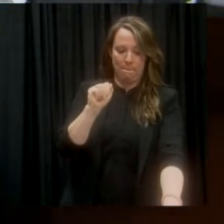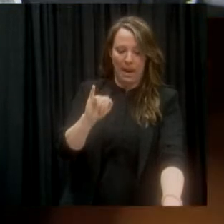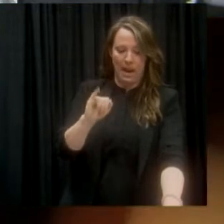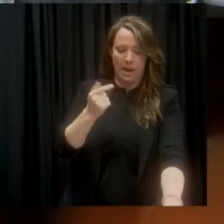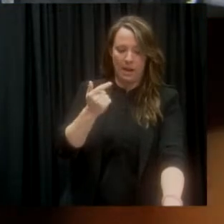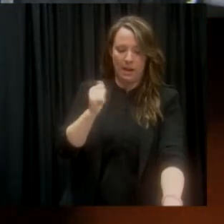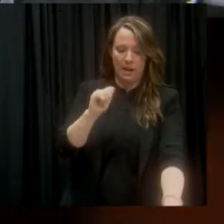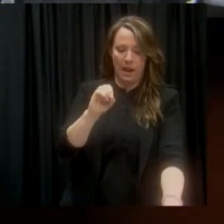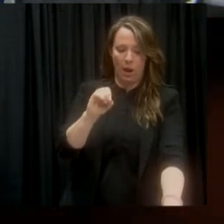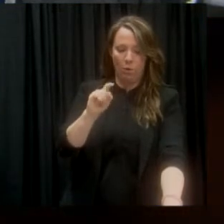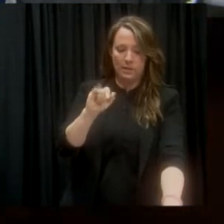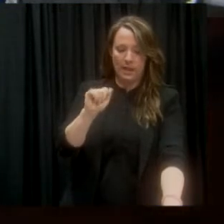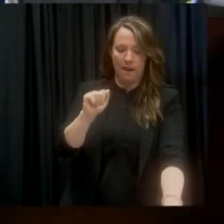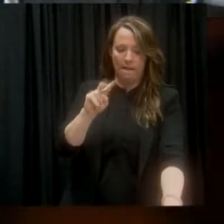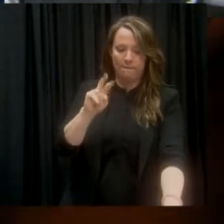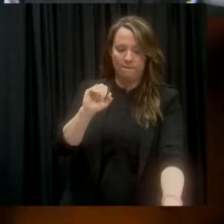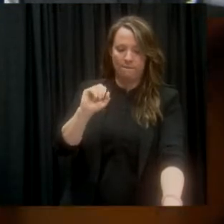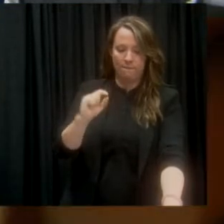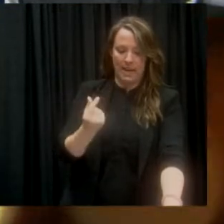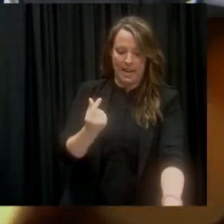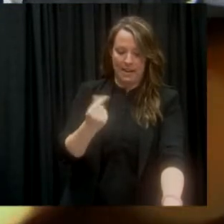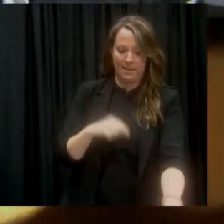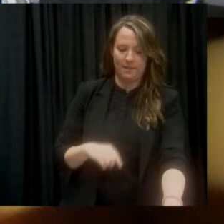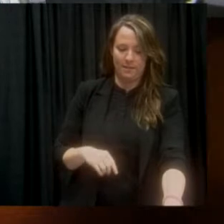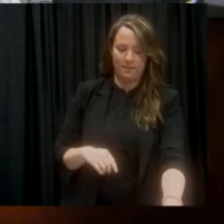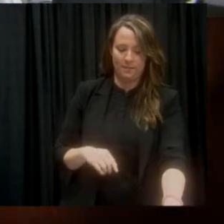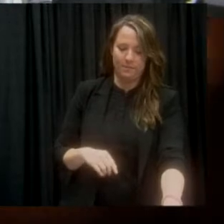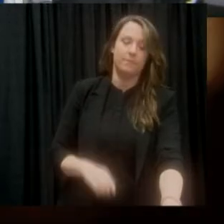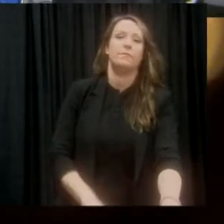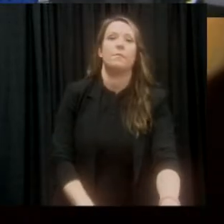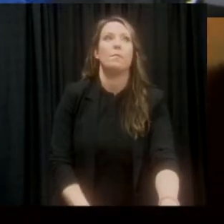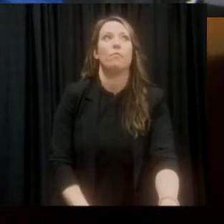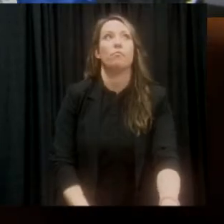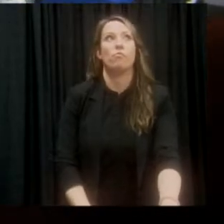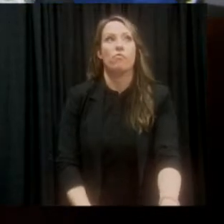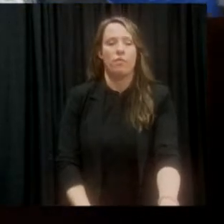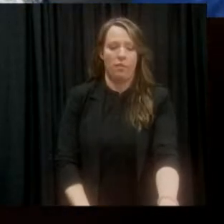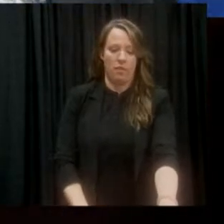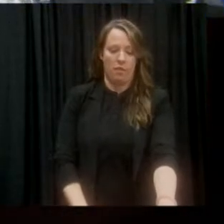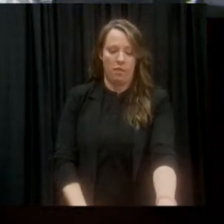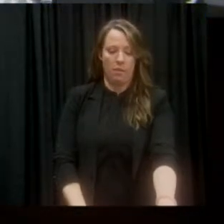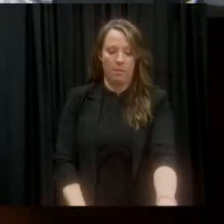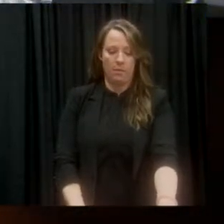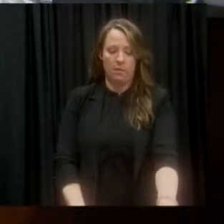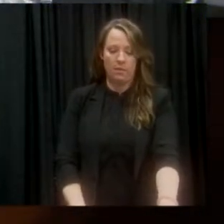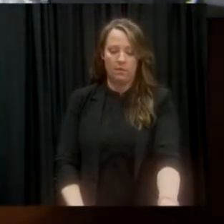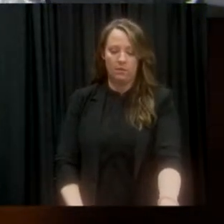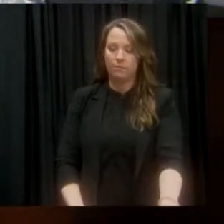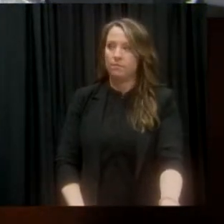My Gao Tia Vang. You got it.